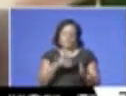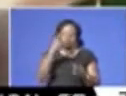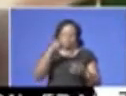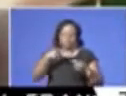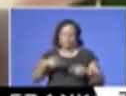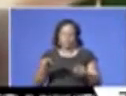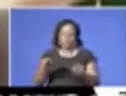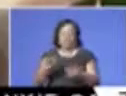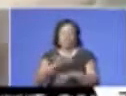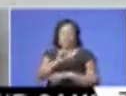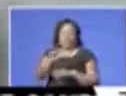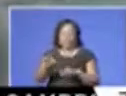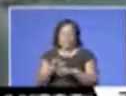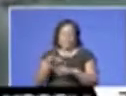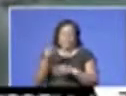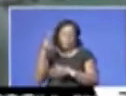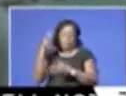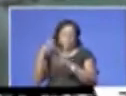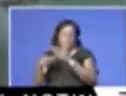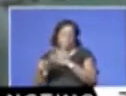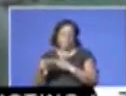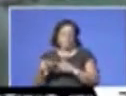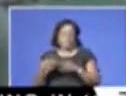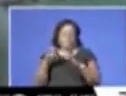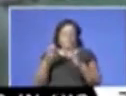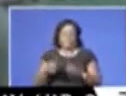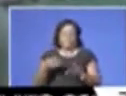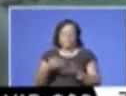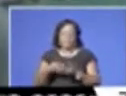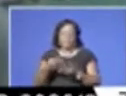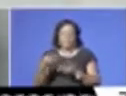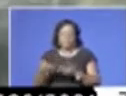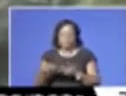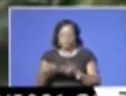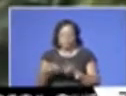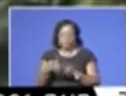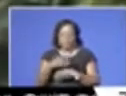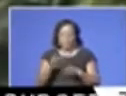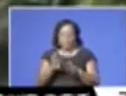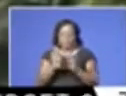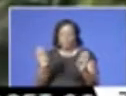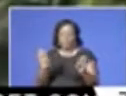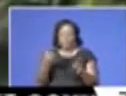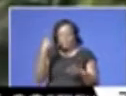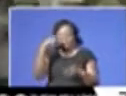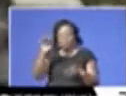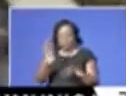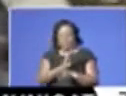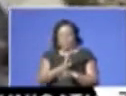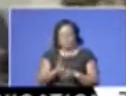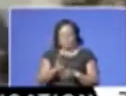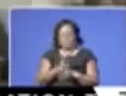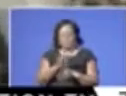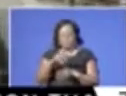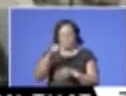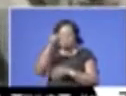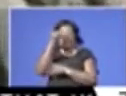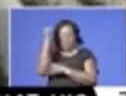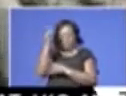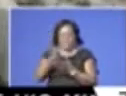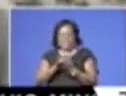Resort, as the intended purchasers have committed to progressing with its plans to open for business. The government signed a